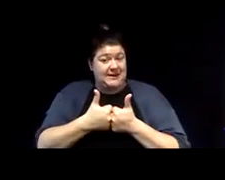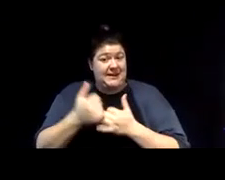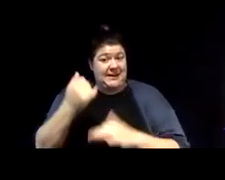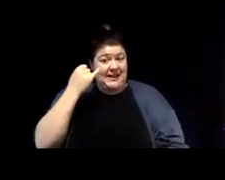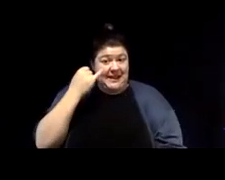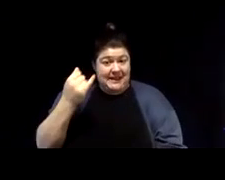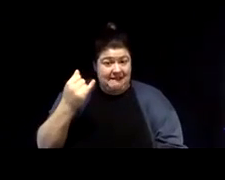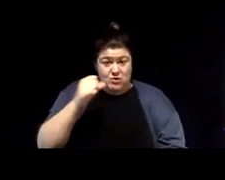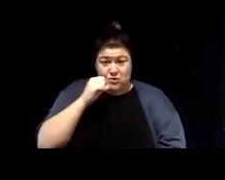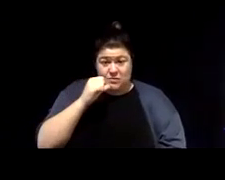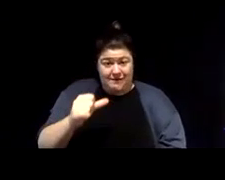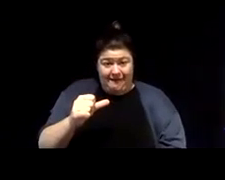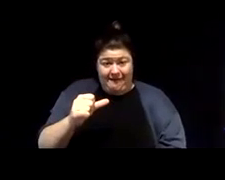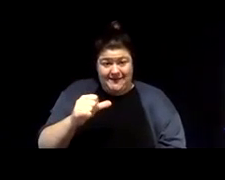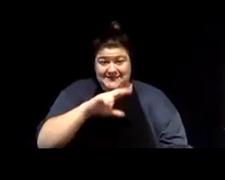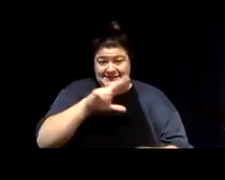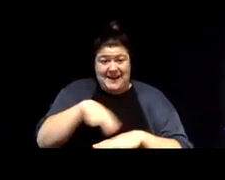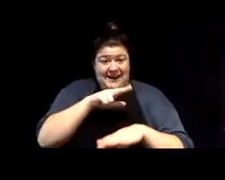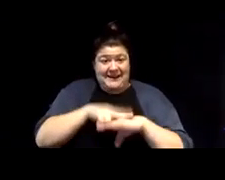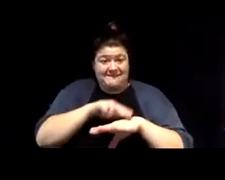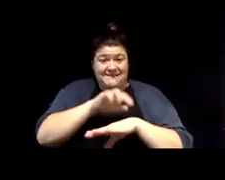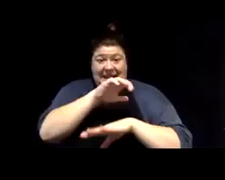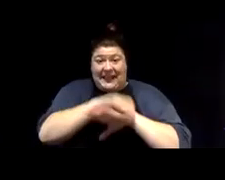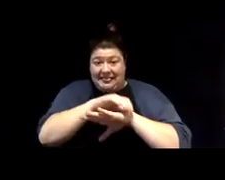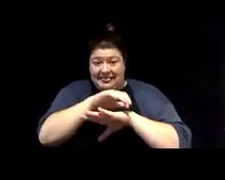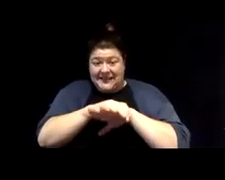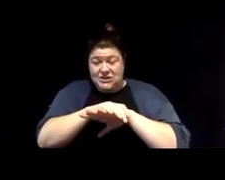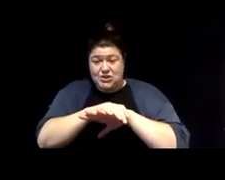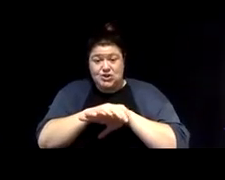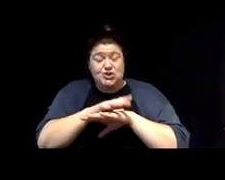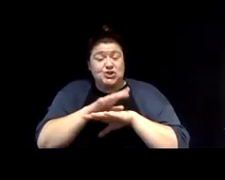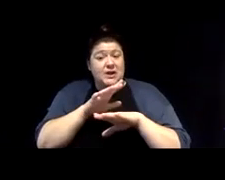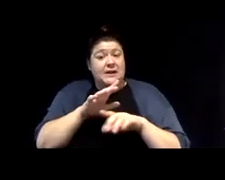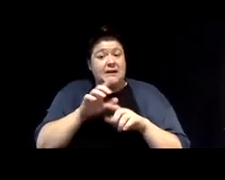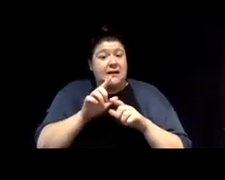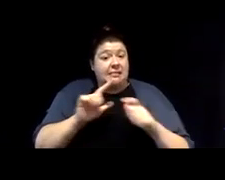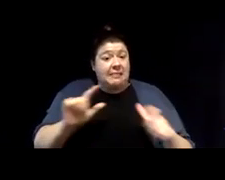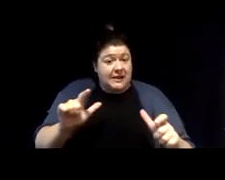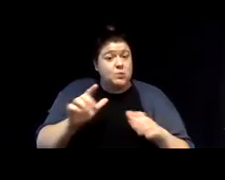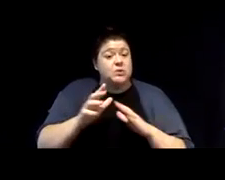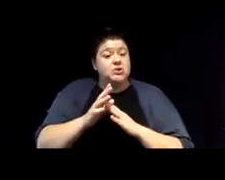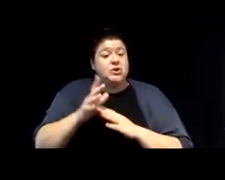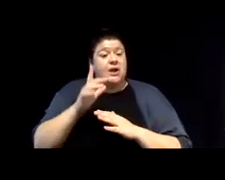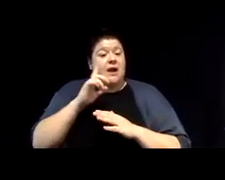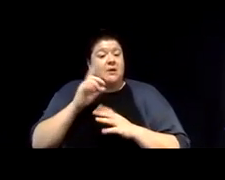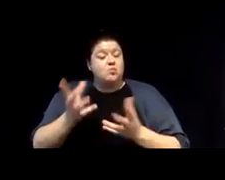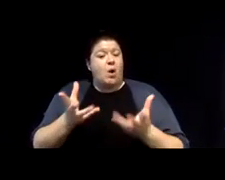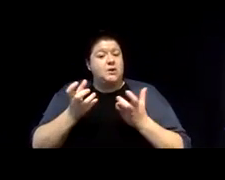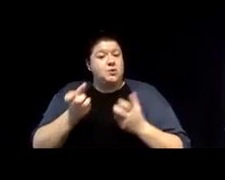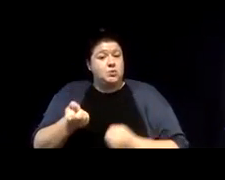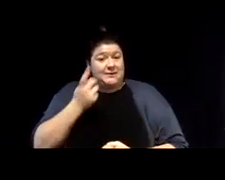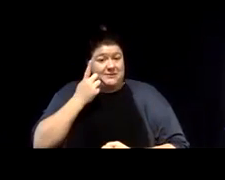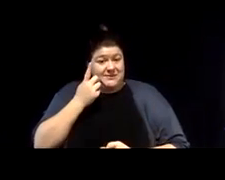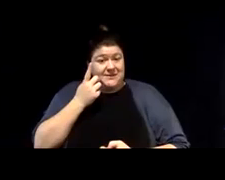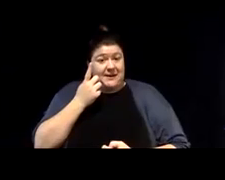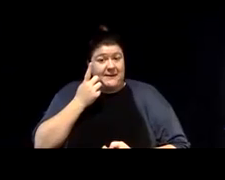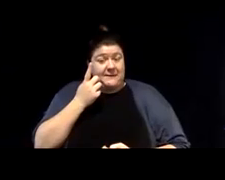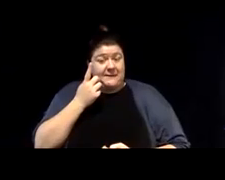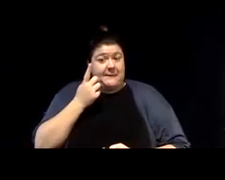are not native English speakers, because I want you to understand that